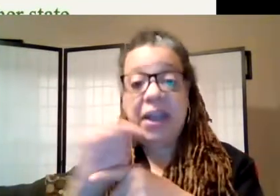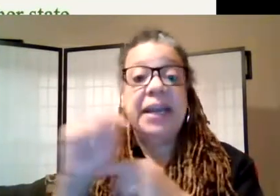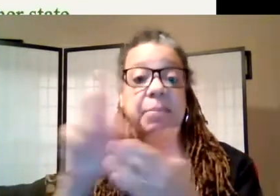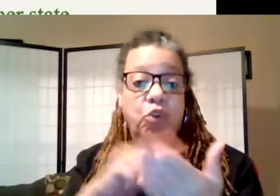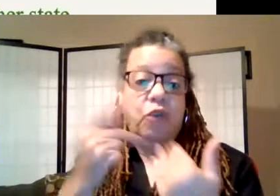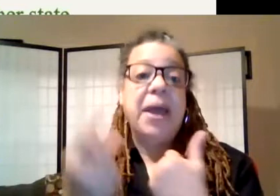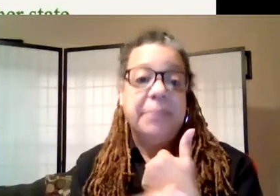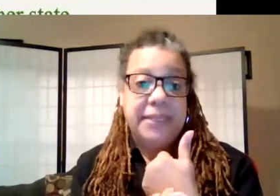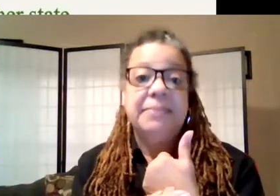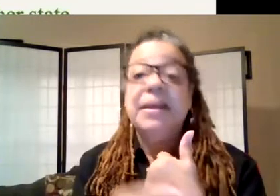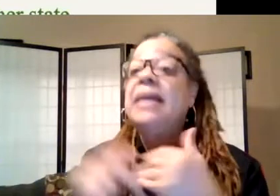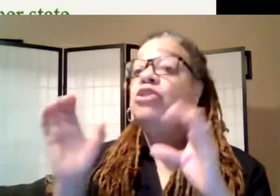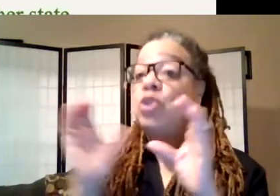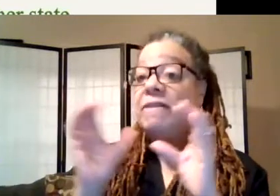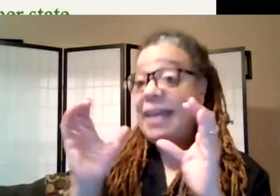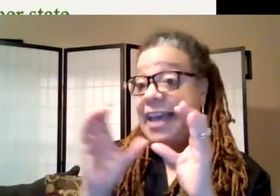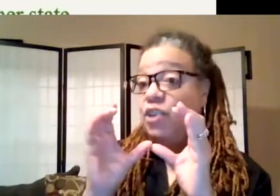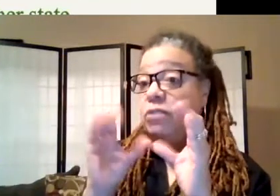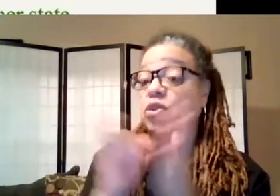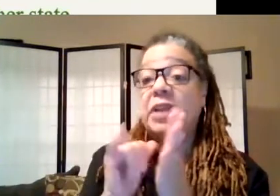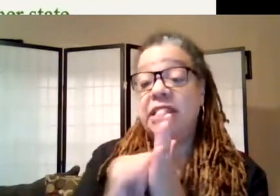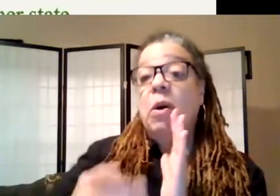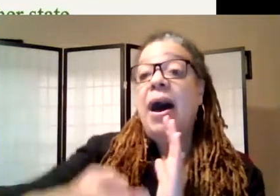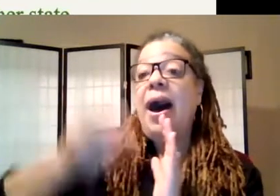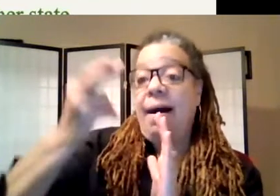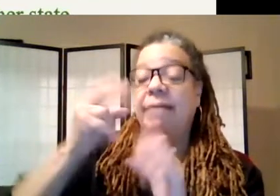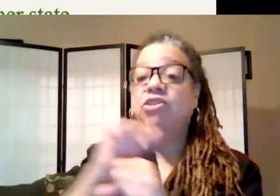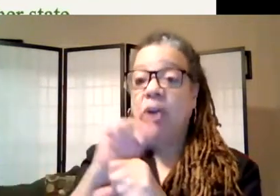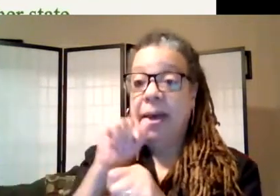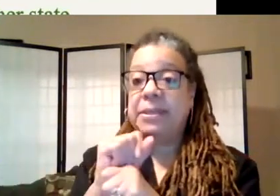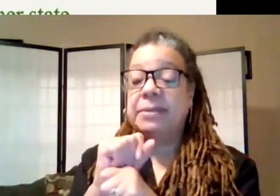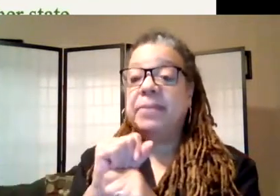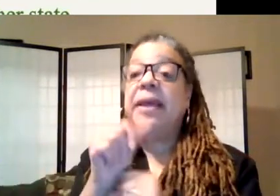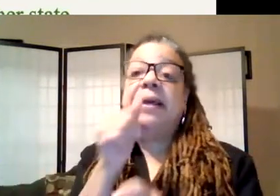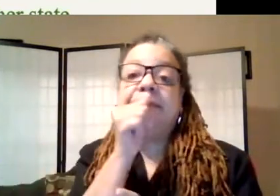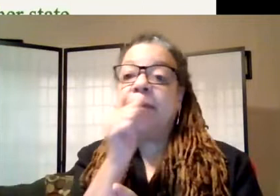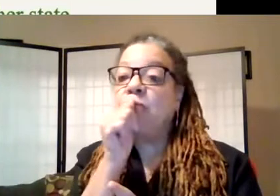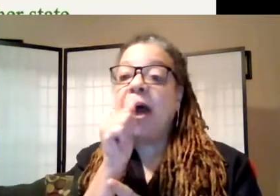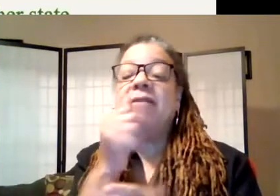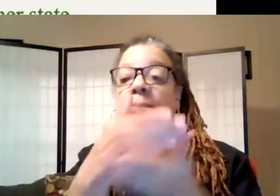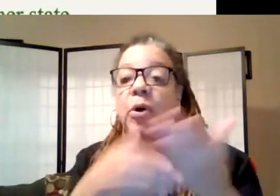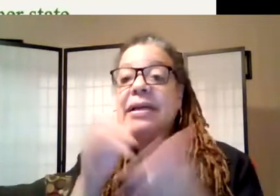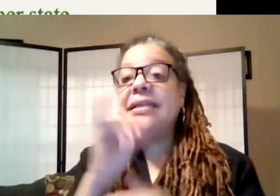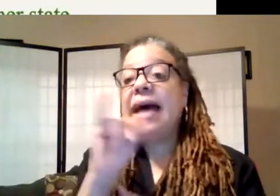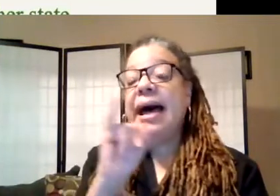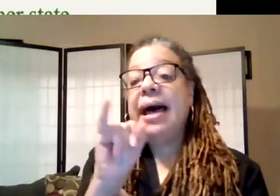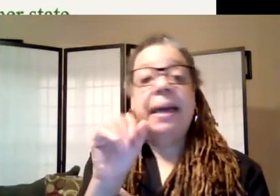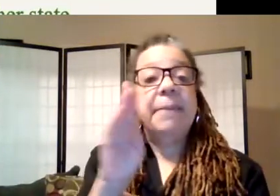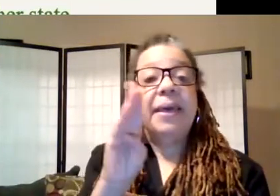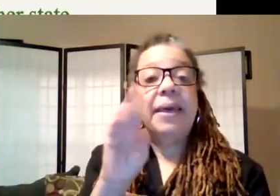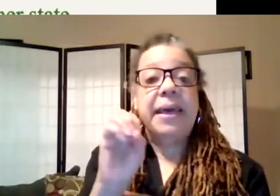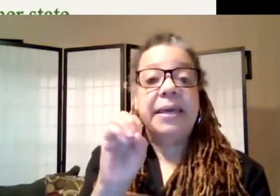EVITP certification to do that. So these are high road jobs. The private sector trade unions, that's IBEW, is